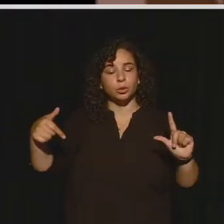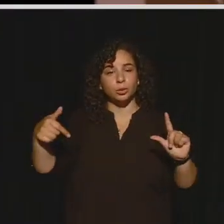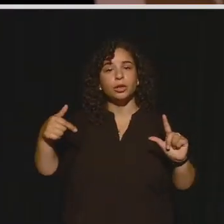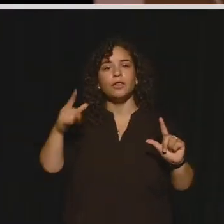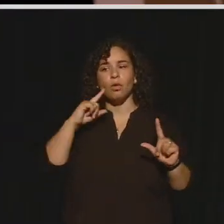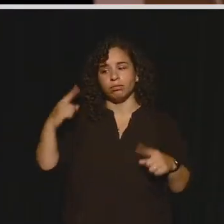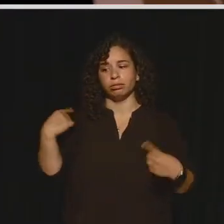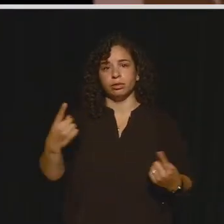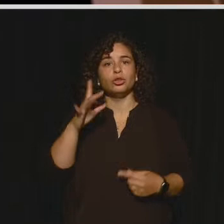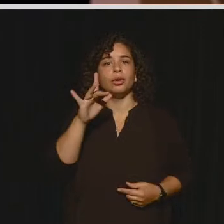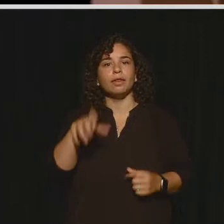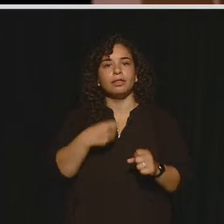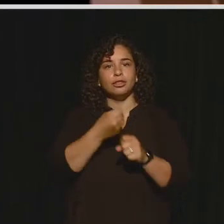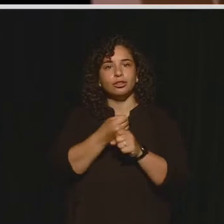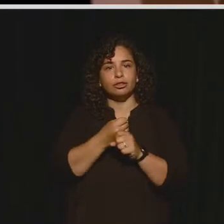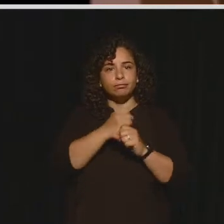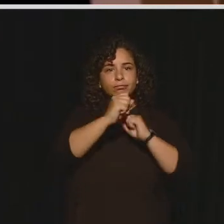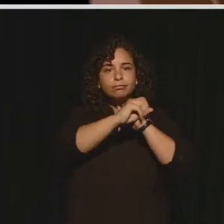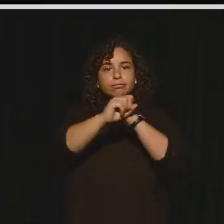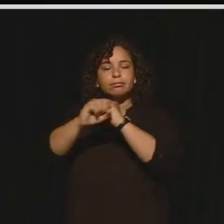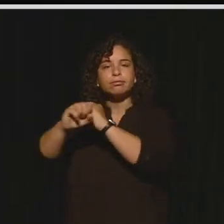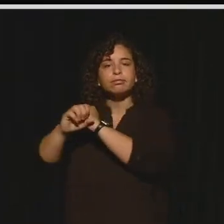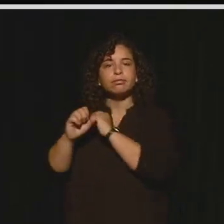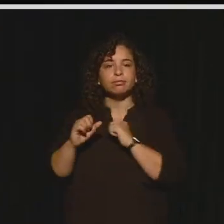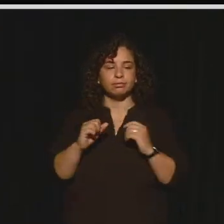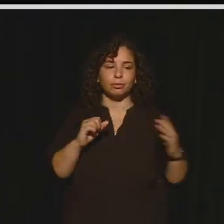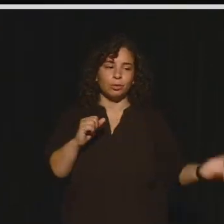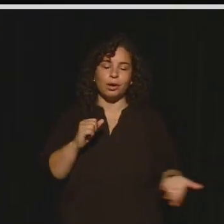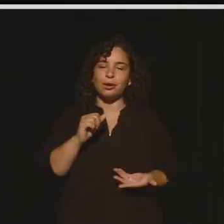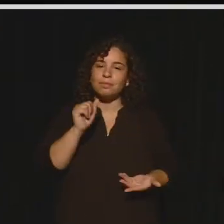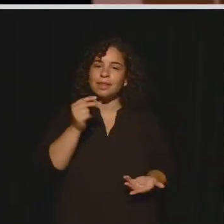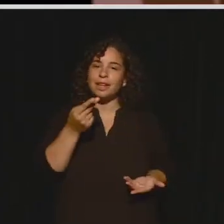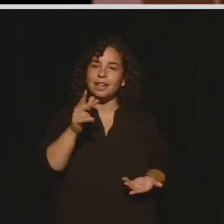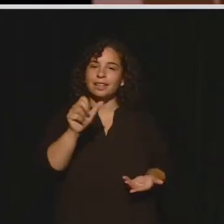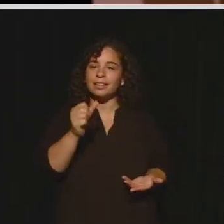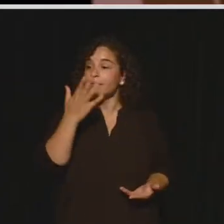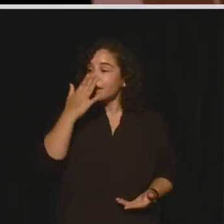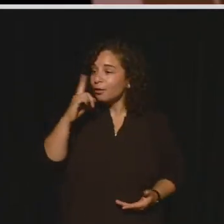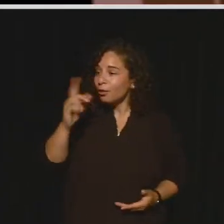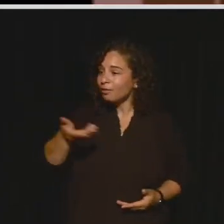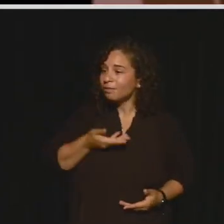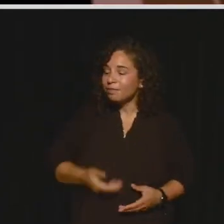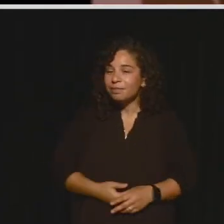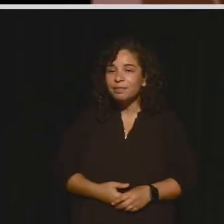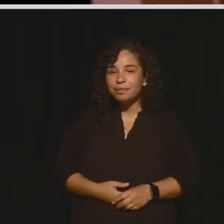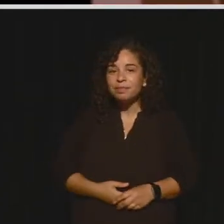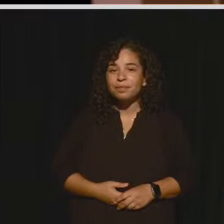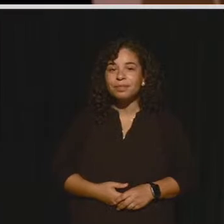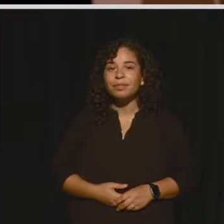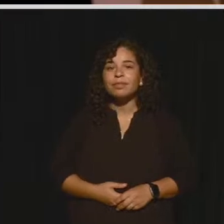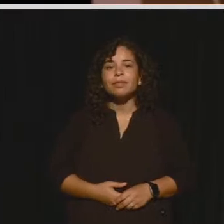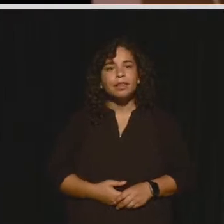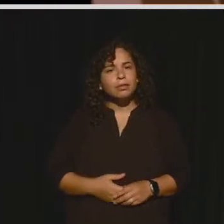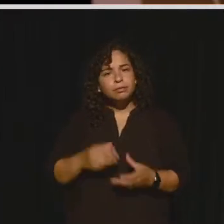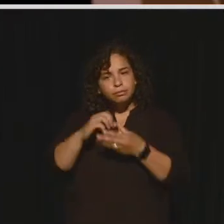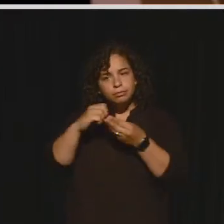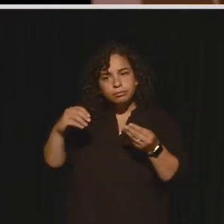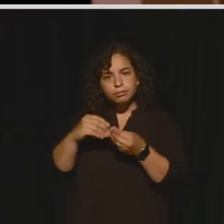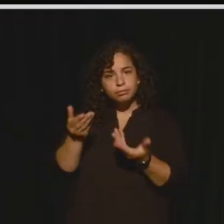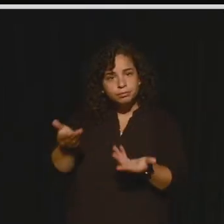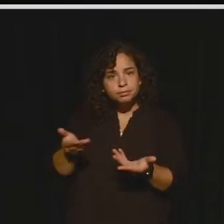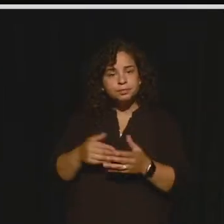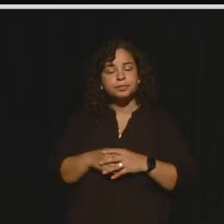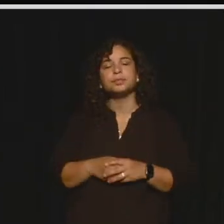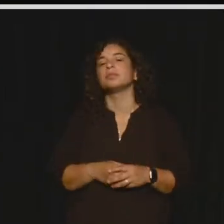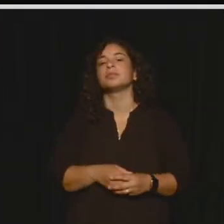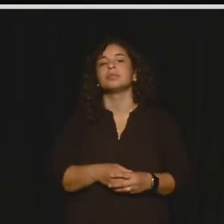LGBTQ2+ travel segment for over 25 years around the globe. Angus, welcome to the panel. Thank you for having me. Tell